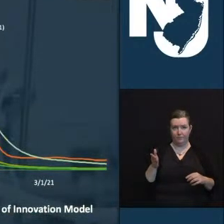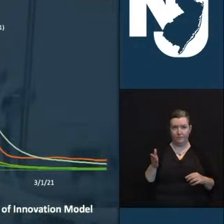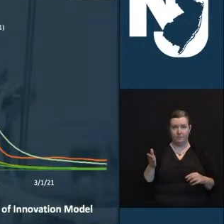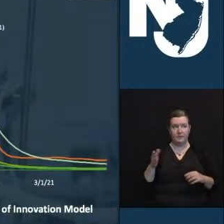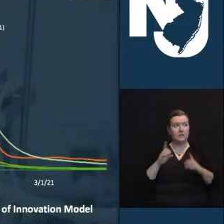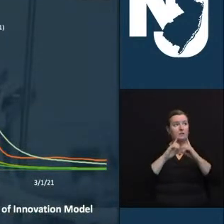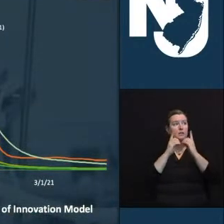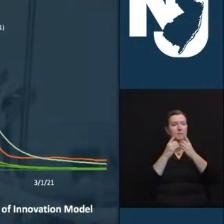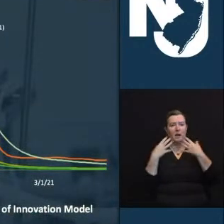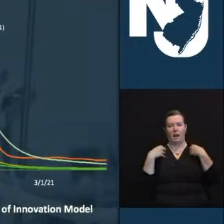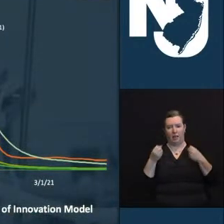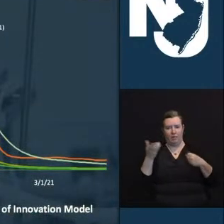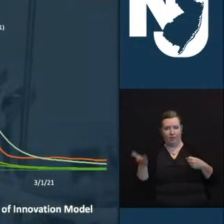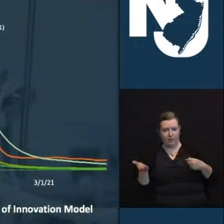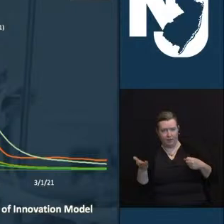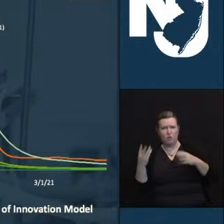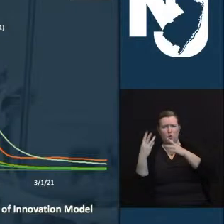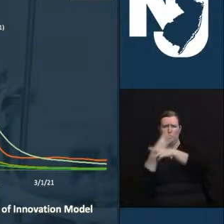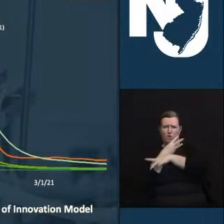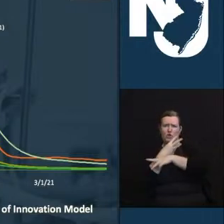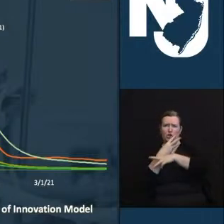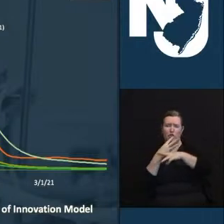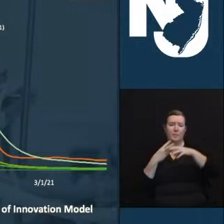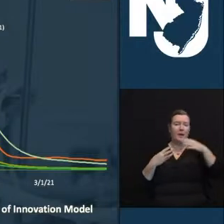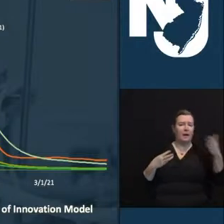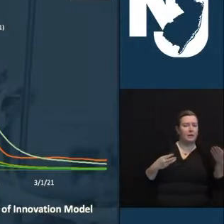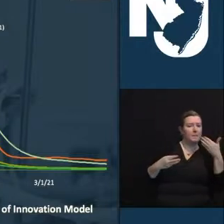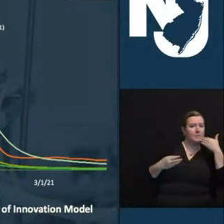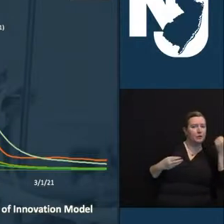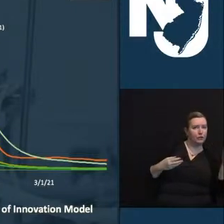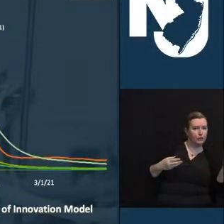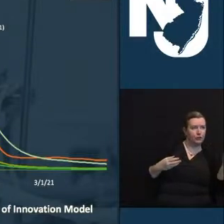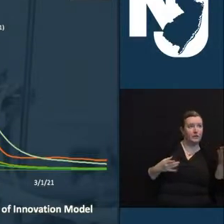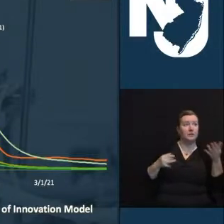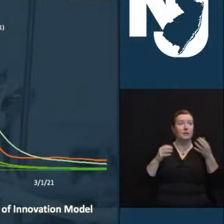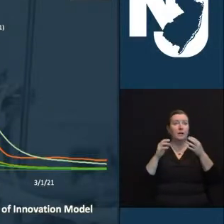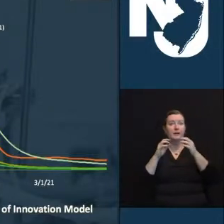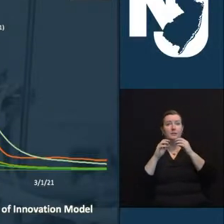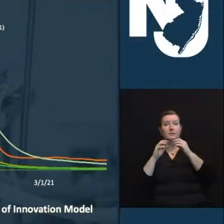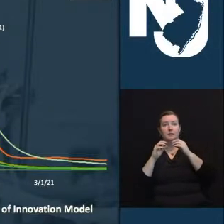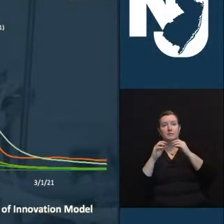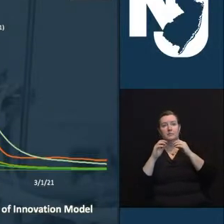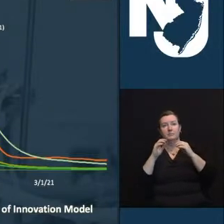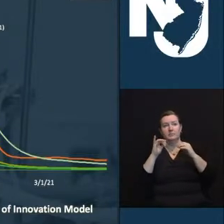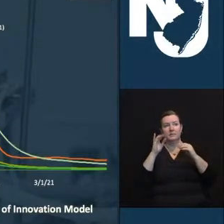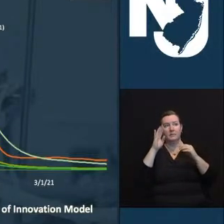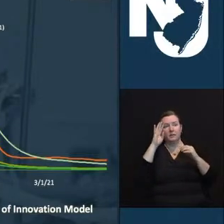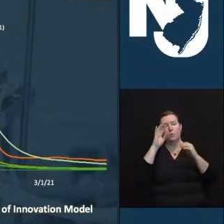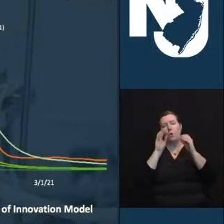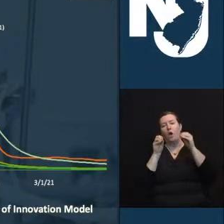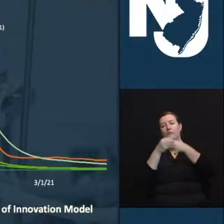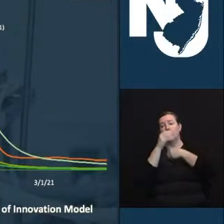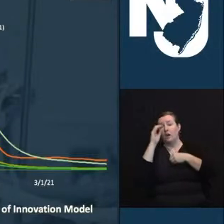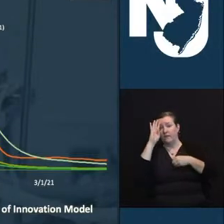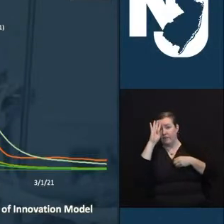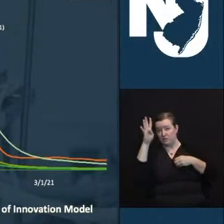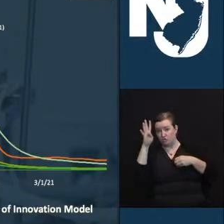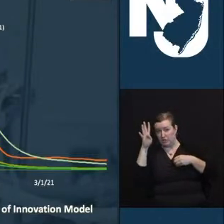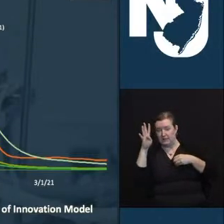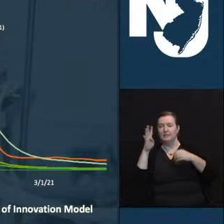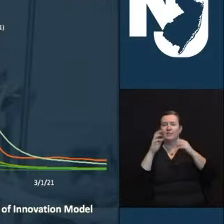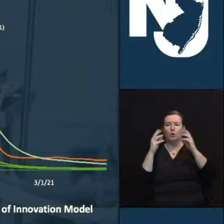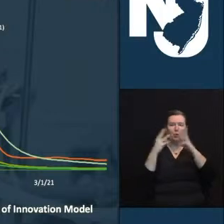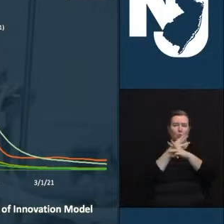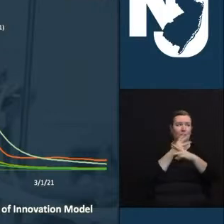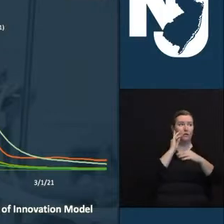Office of Innovation, both on the left and the right. Worst case on the left and moderate case